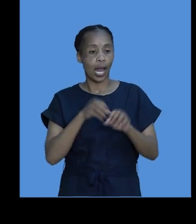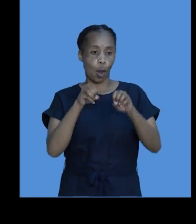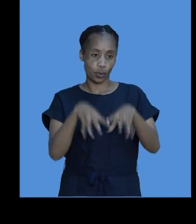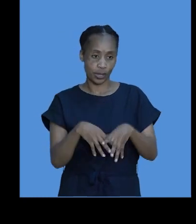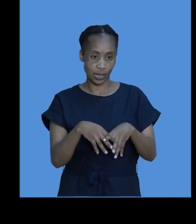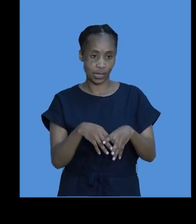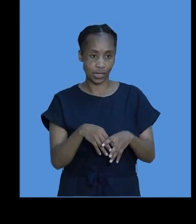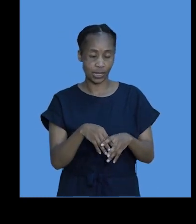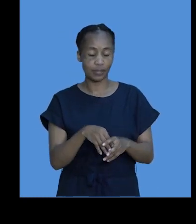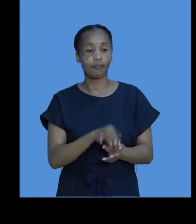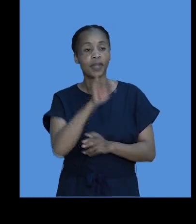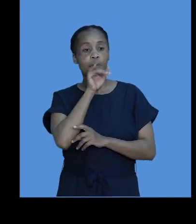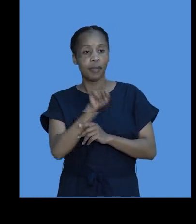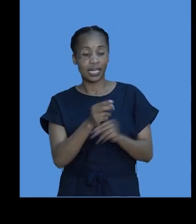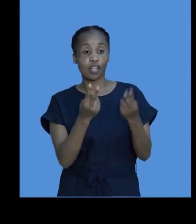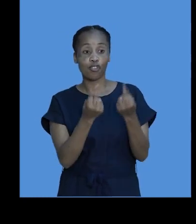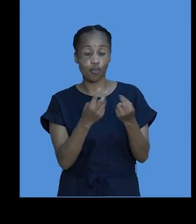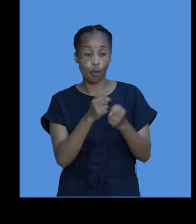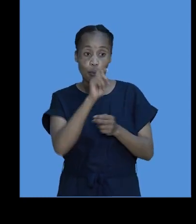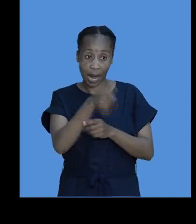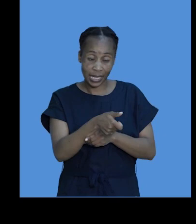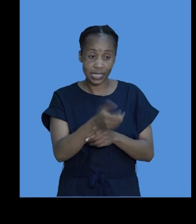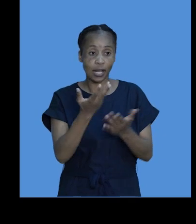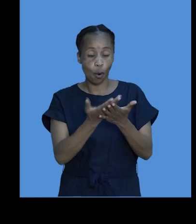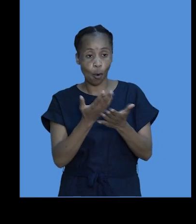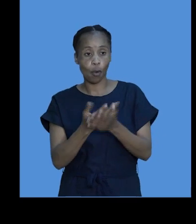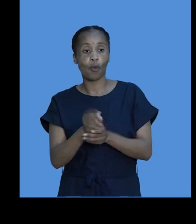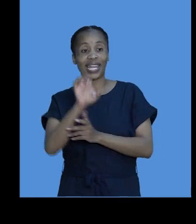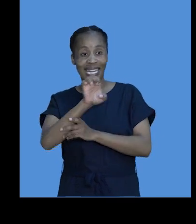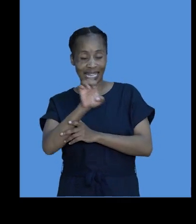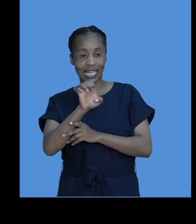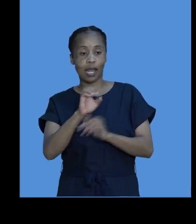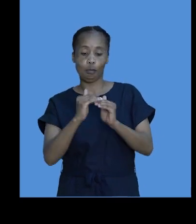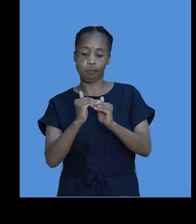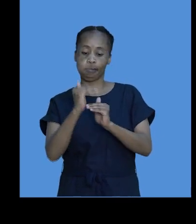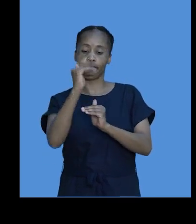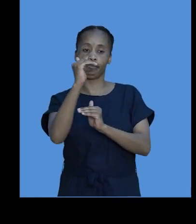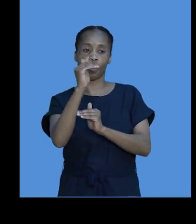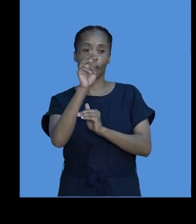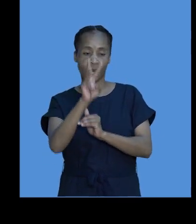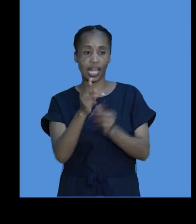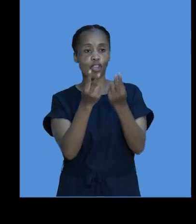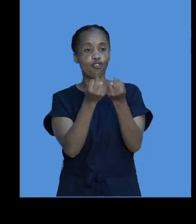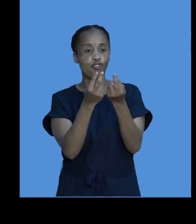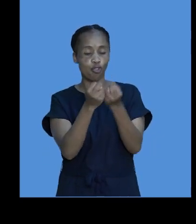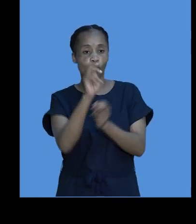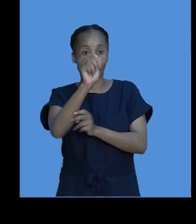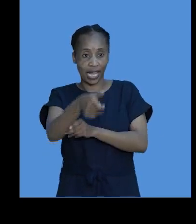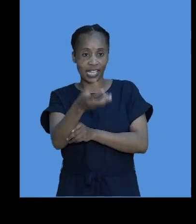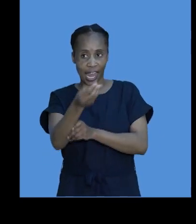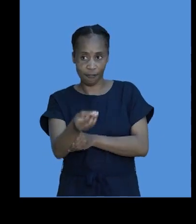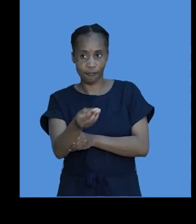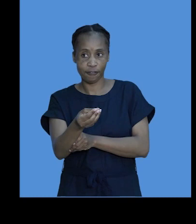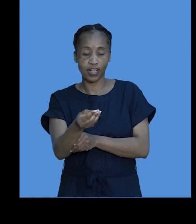And the second thing that's going to happen is our price, or we have a new equilibrium, and our price is going to go up there. We have a